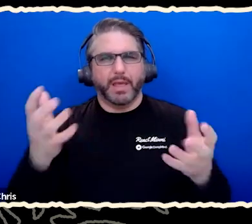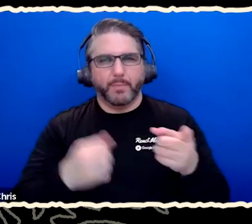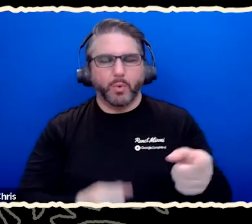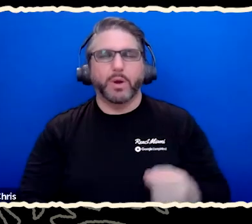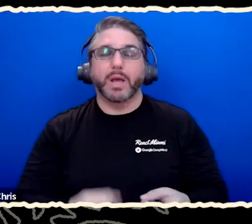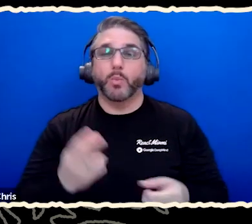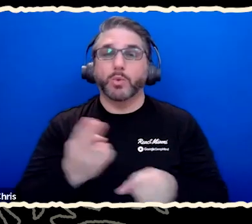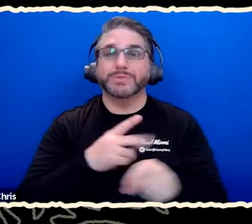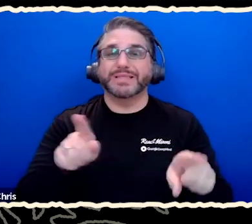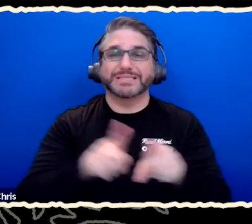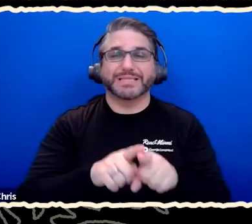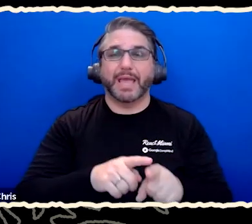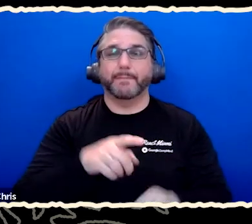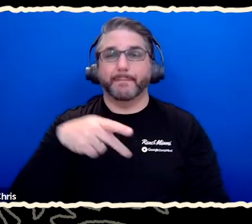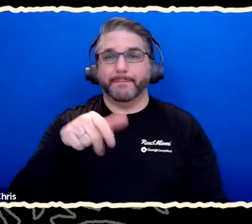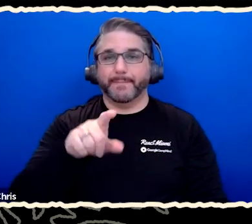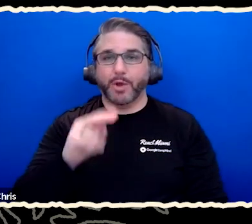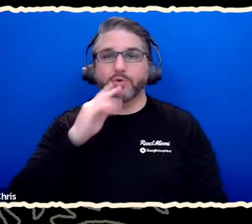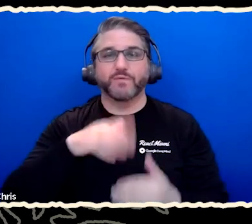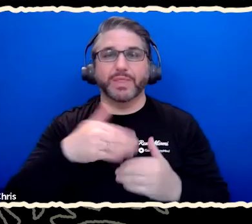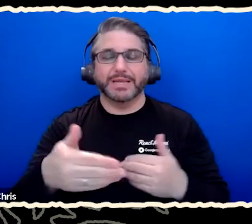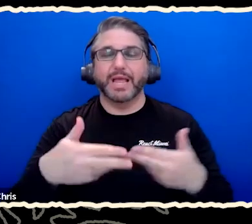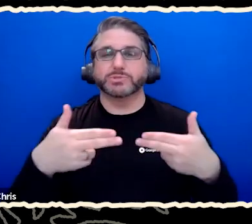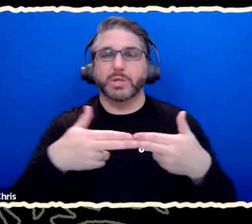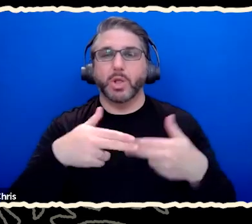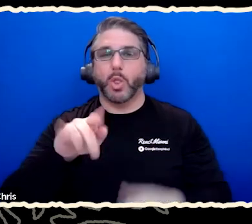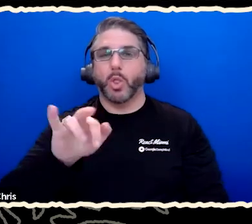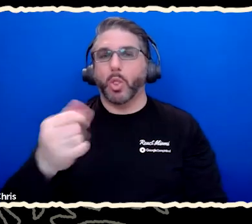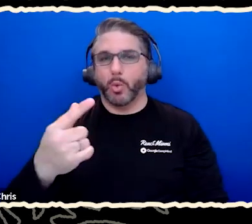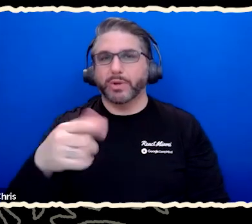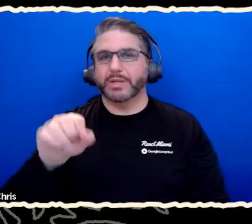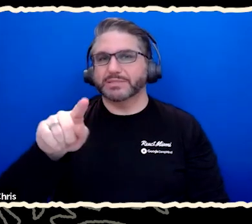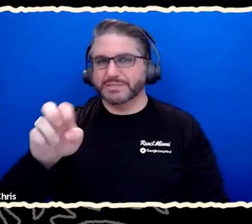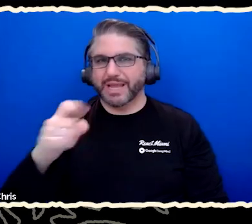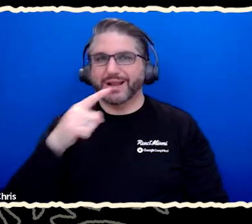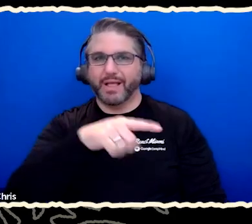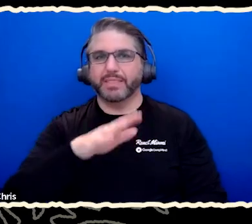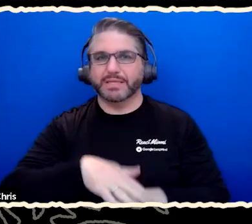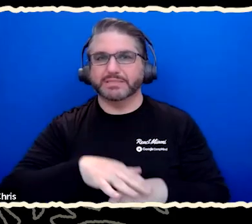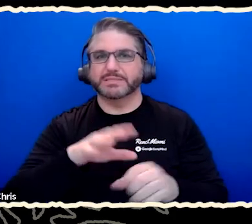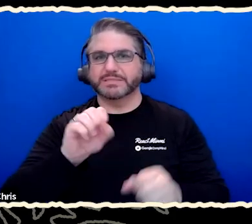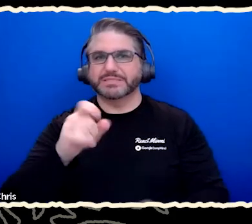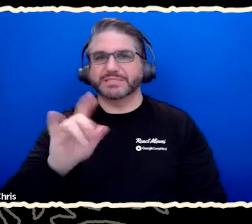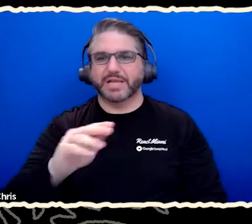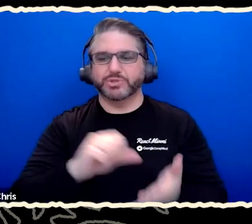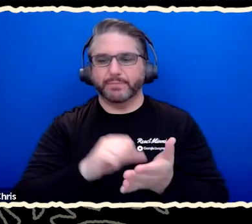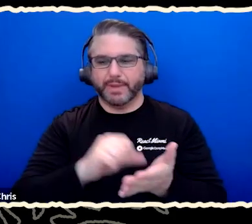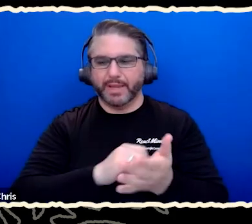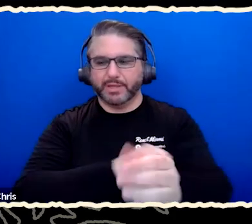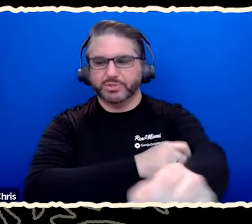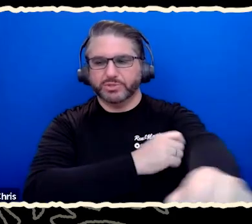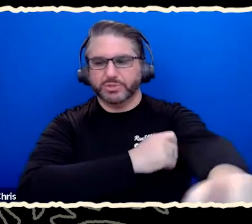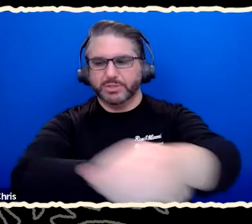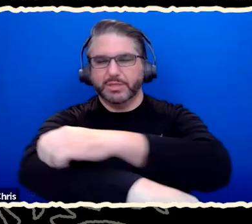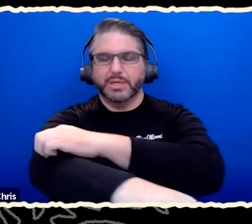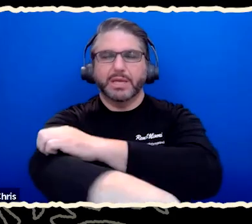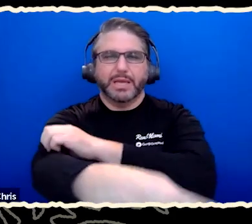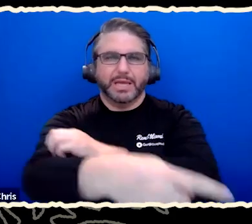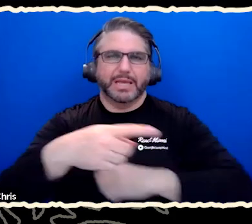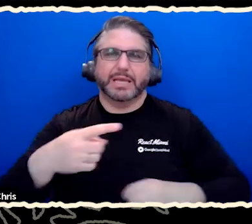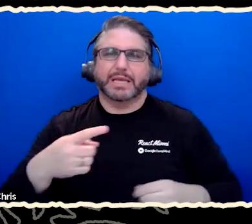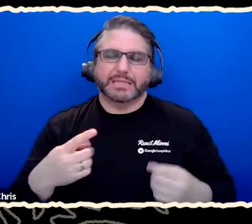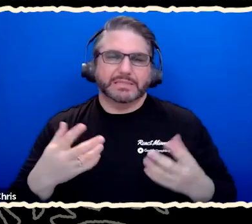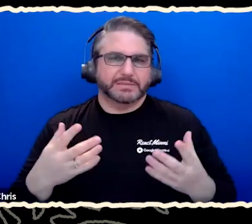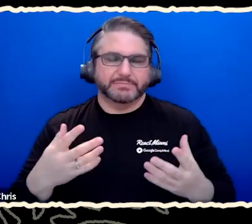same pattern now for the next loading state we have, which is on this session page. It's terrible, right? Like, what is